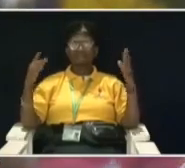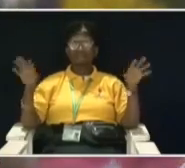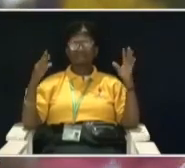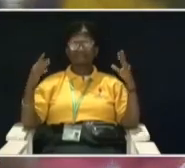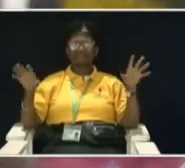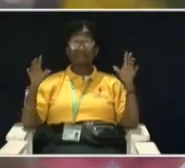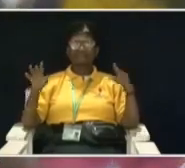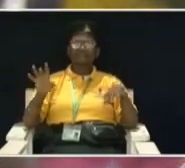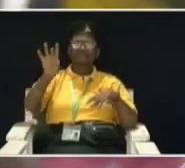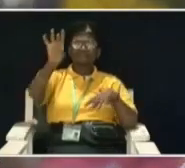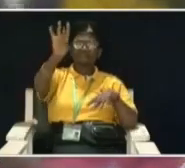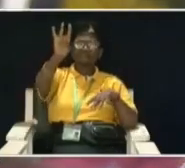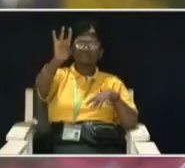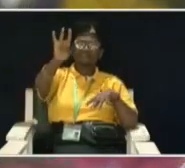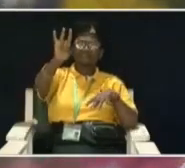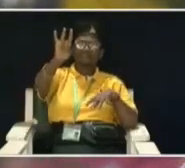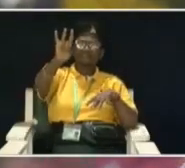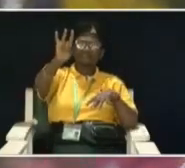Eight.